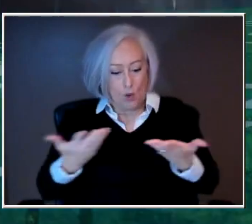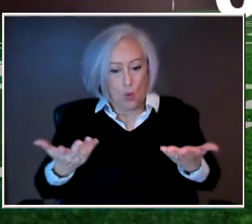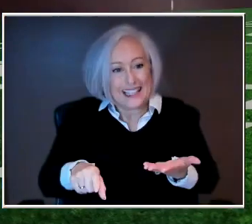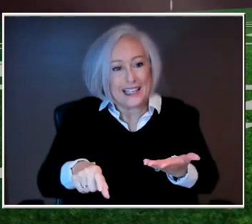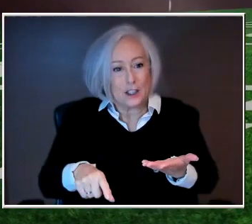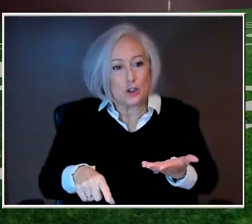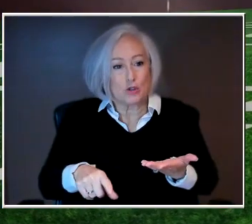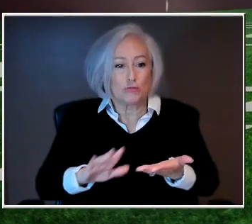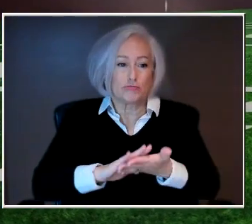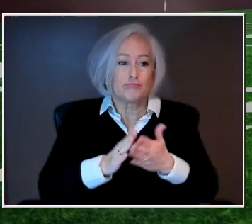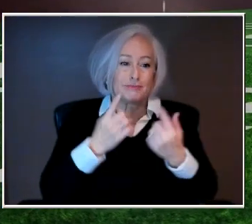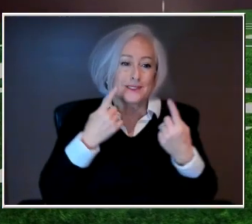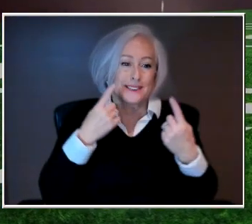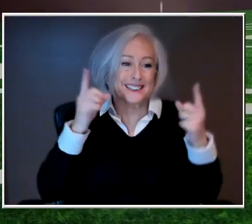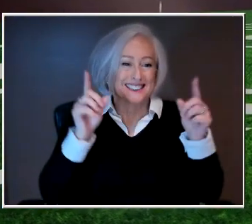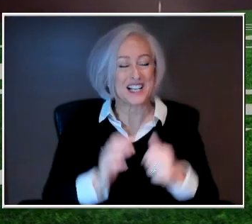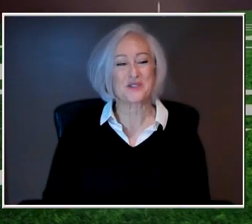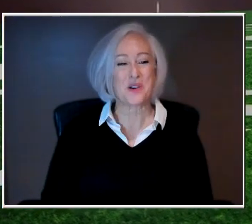successful.